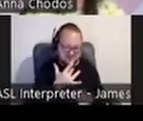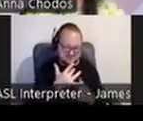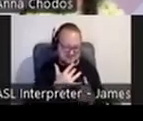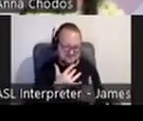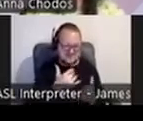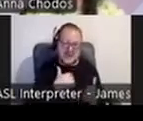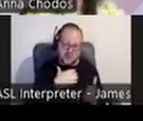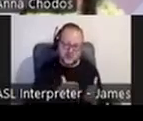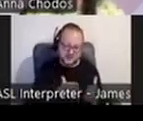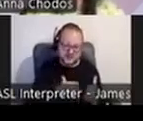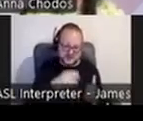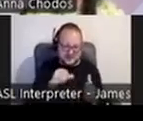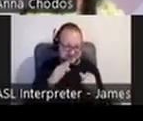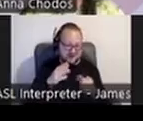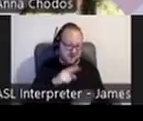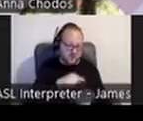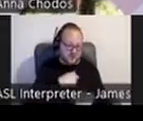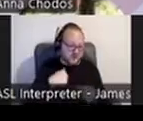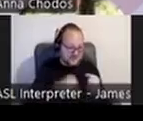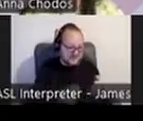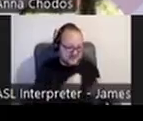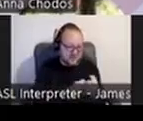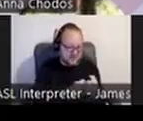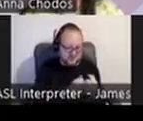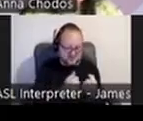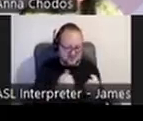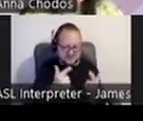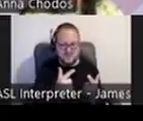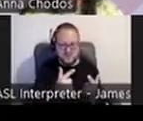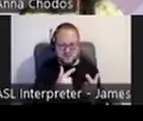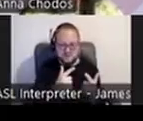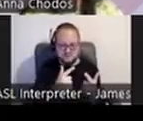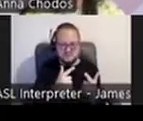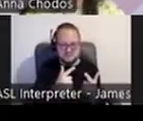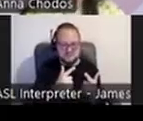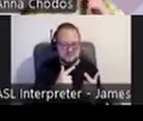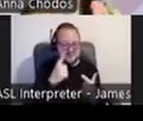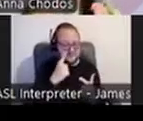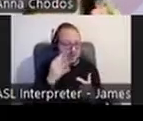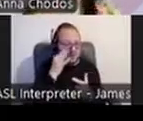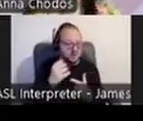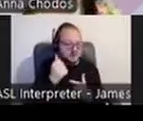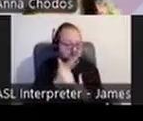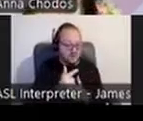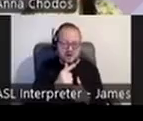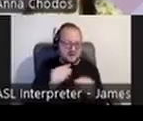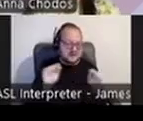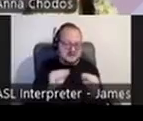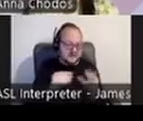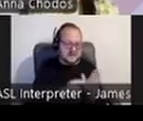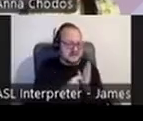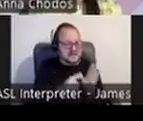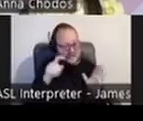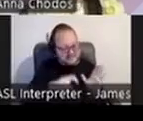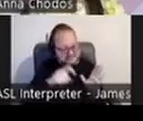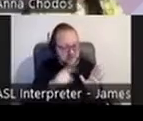There's nothing for almost everyone, there's nothing necessary about a supported living situation or a long-term care nursing